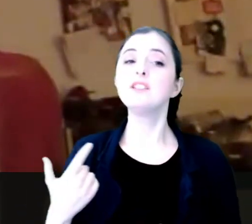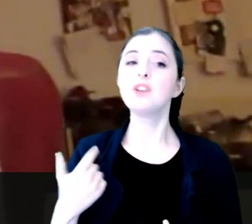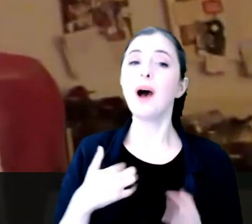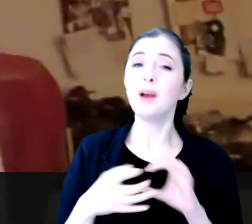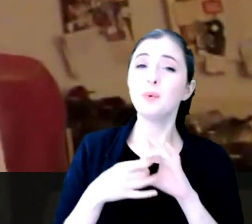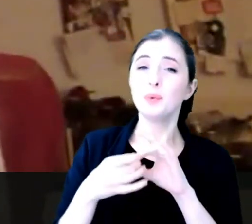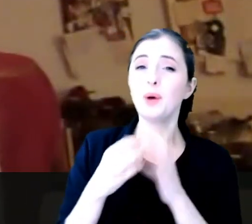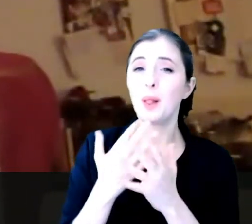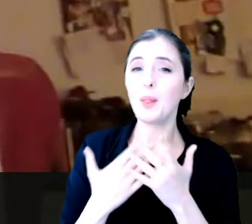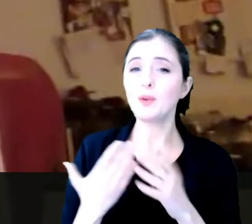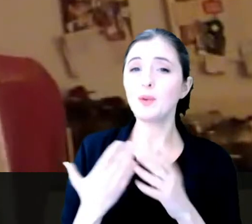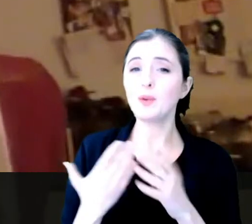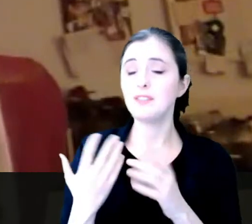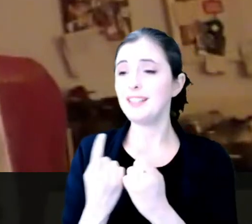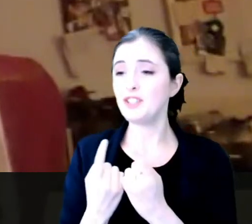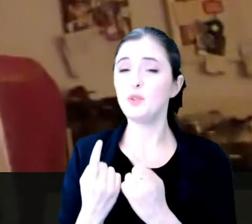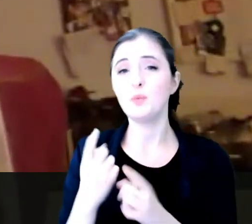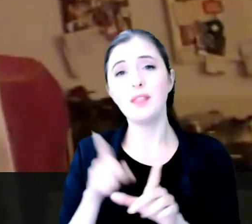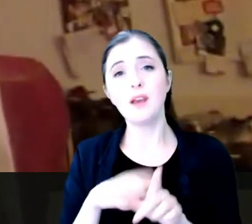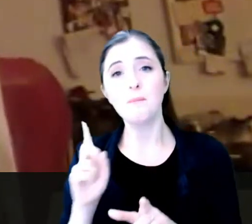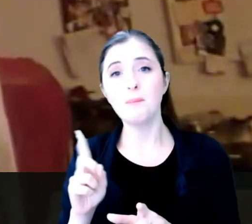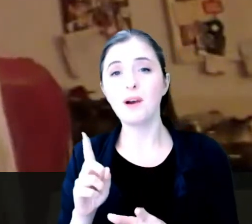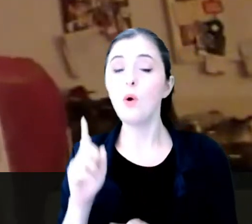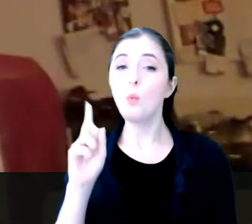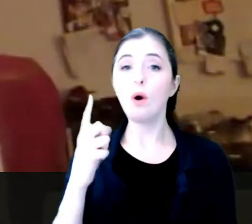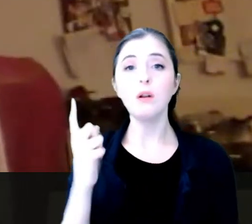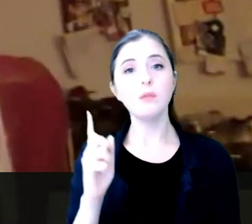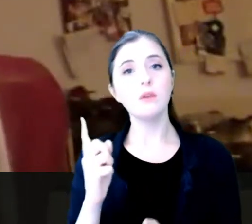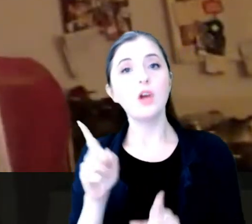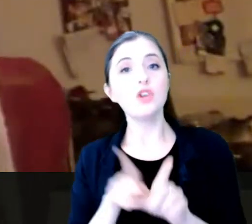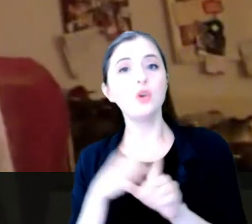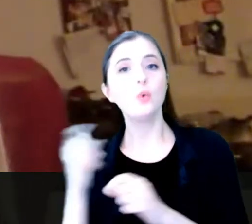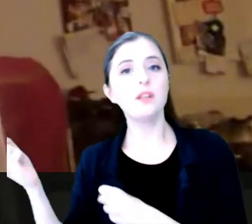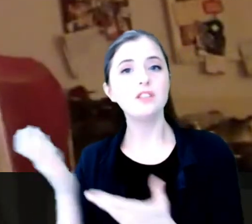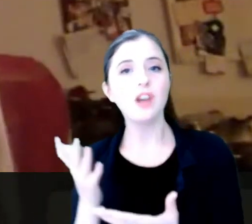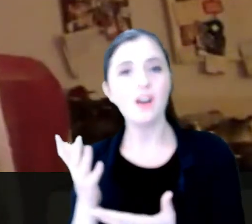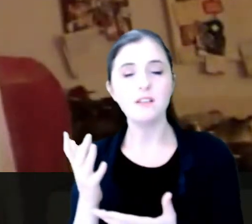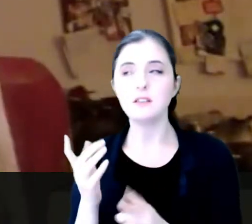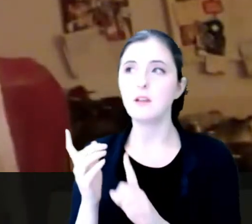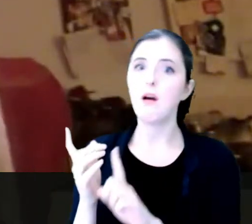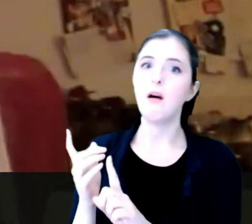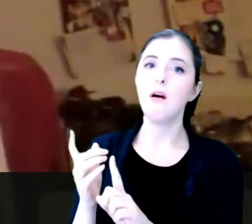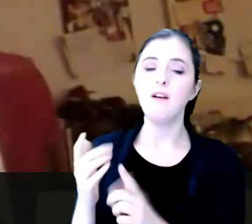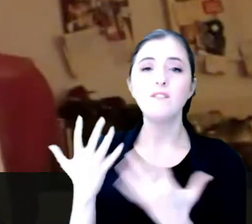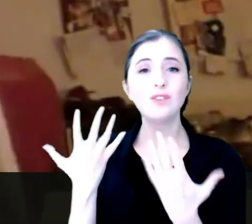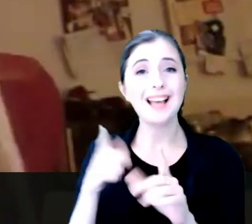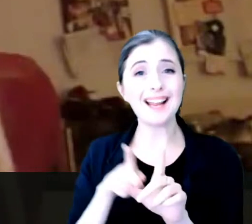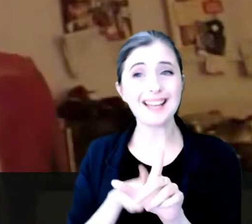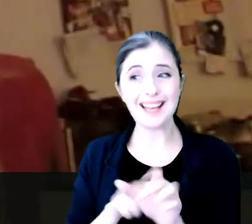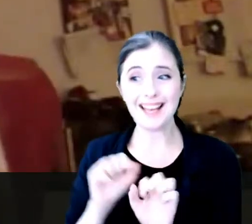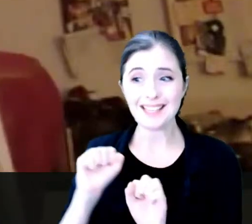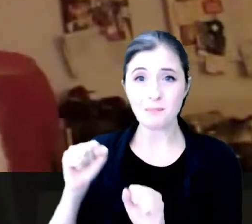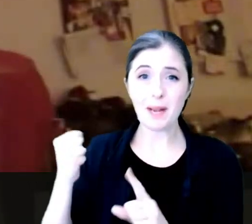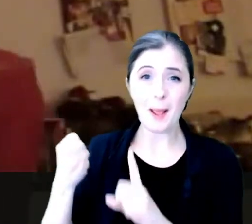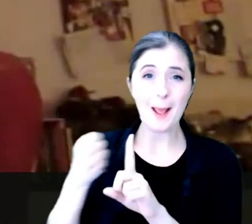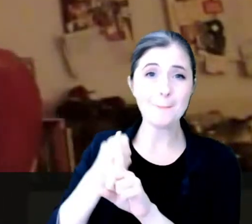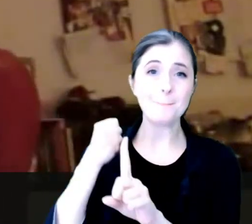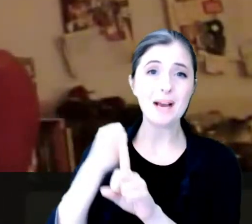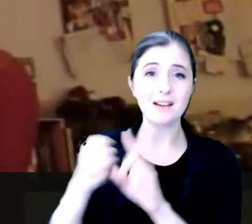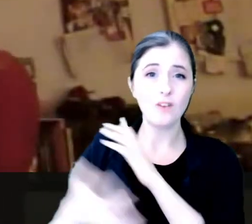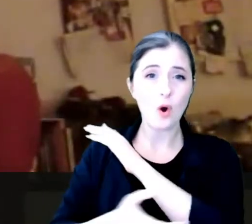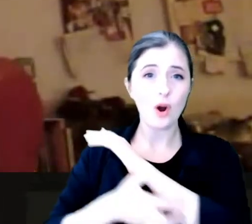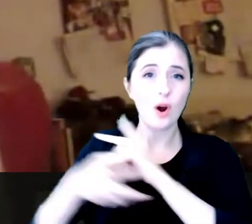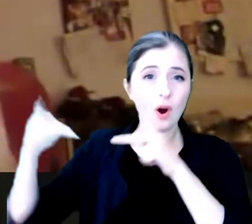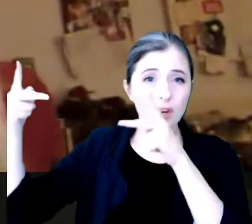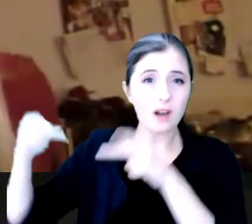is youth services. And youth services have suffered austerity for the past 10 years now. They've been cut back, and that